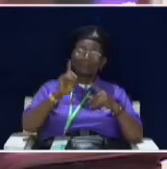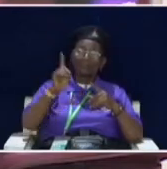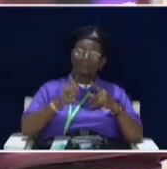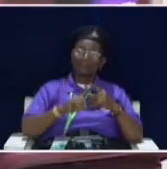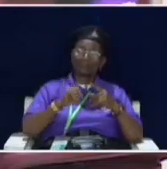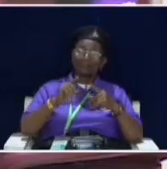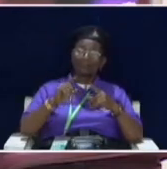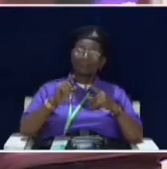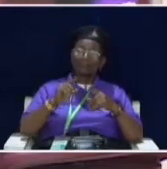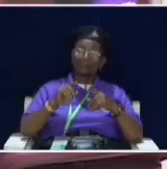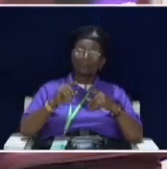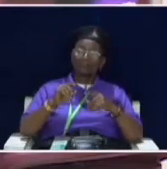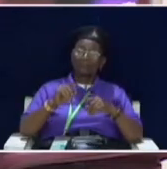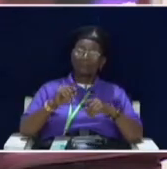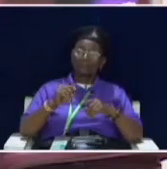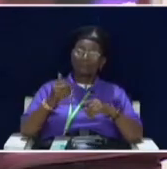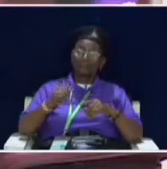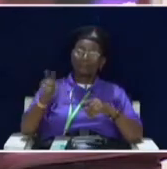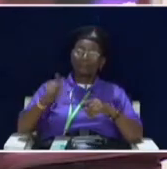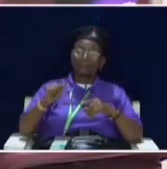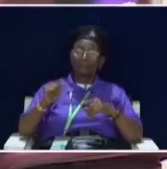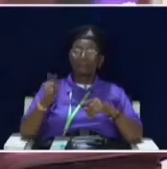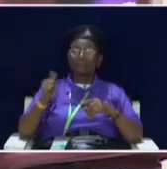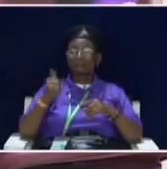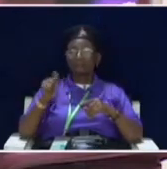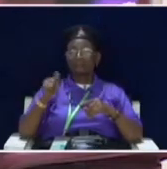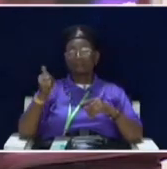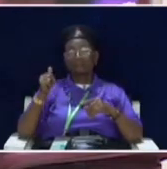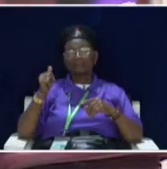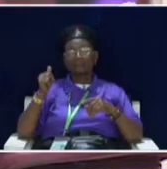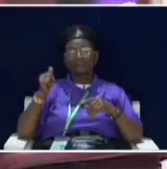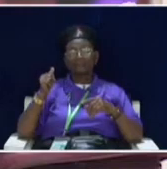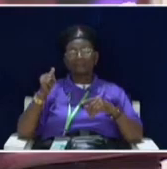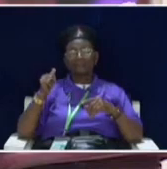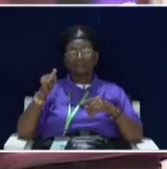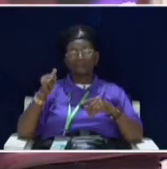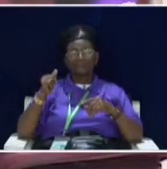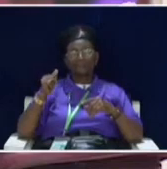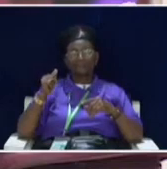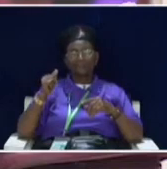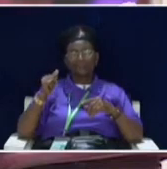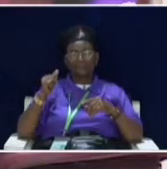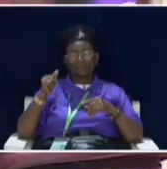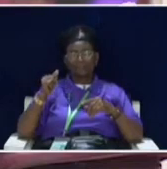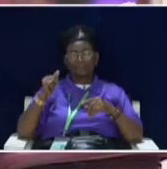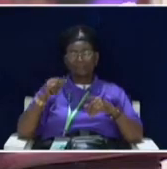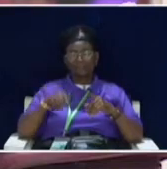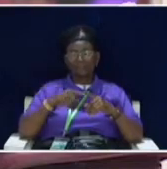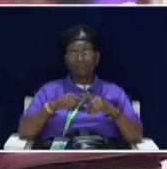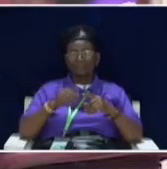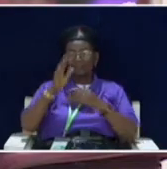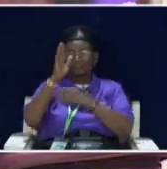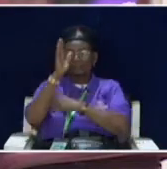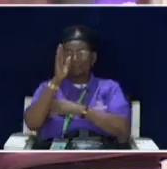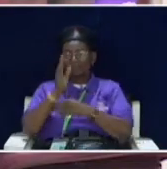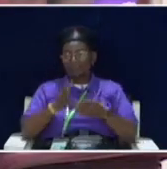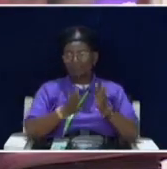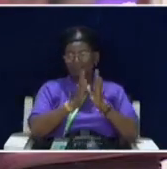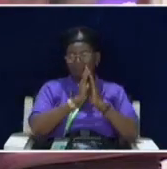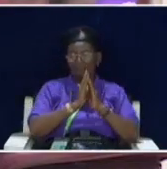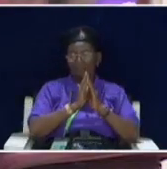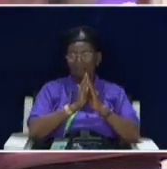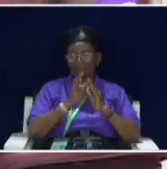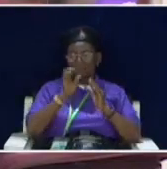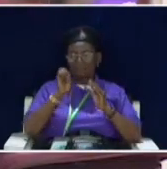Ezekiel 37 from verse 1 to 10. Ezekiel ori iketa dini ogoji ese kinide kewa. When God asks Ezekiel, da ti Olorun bere